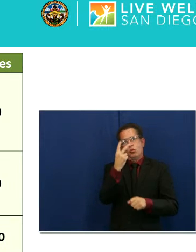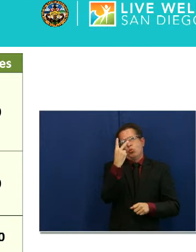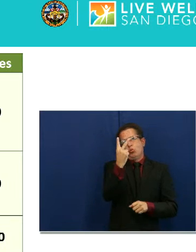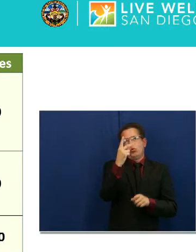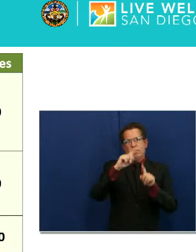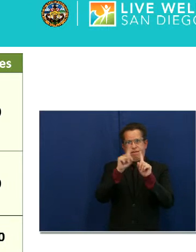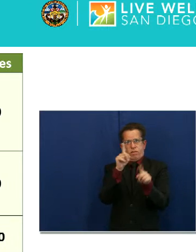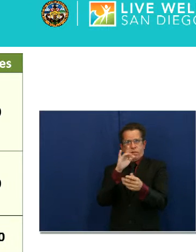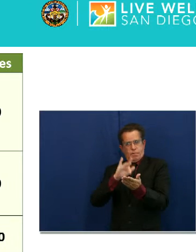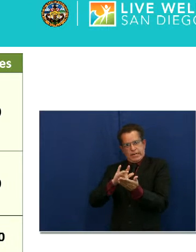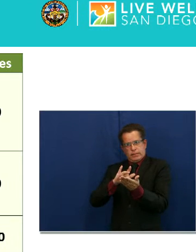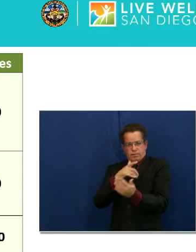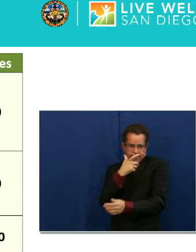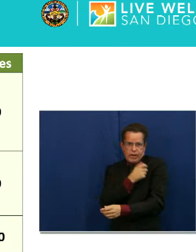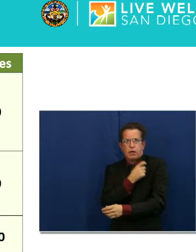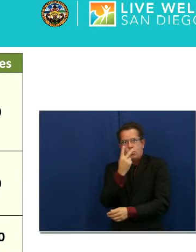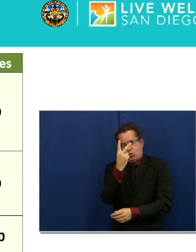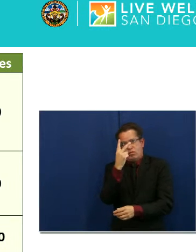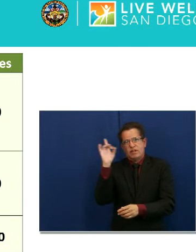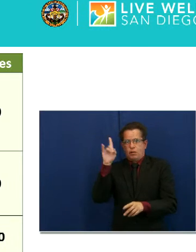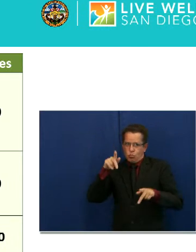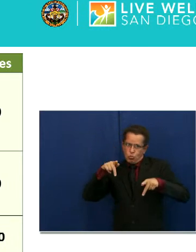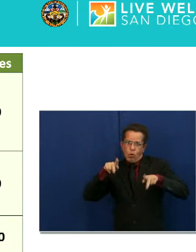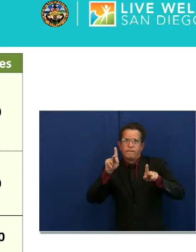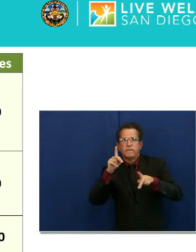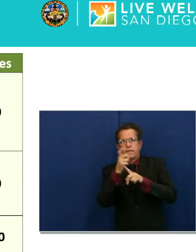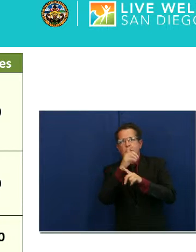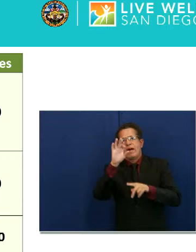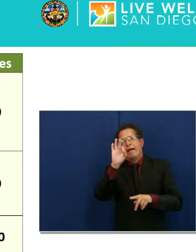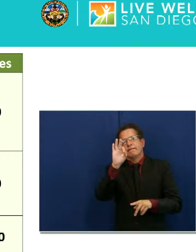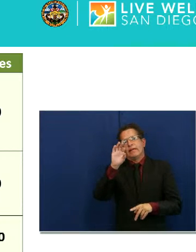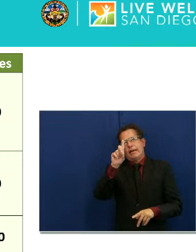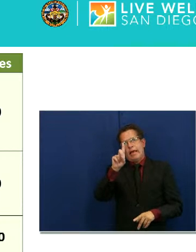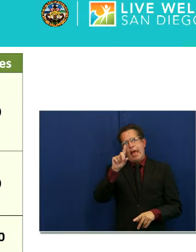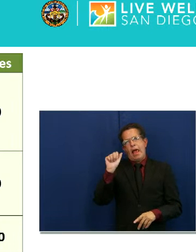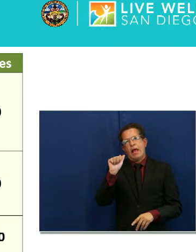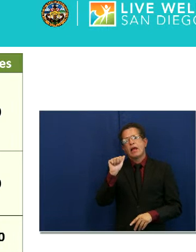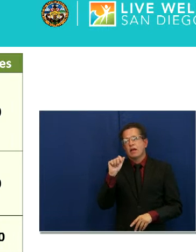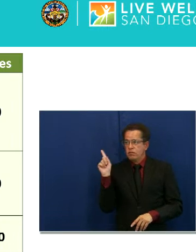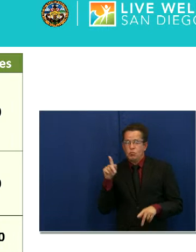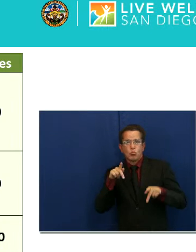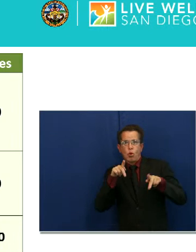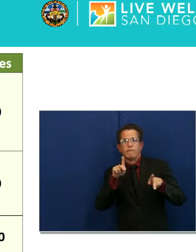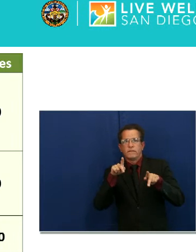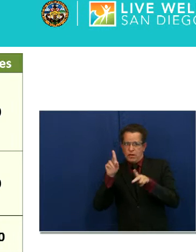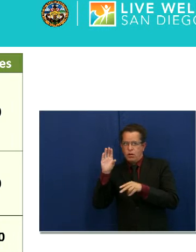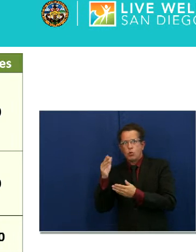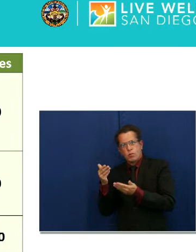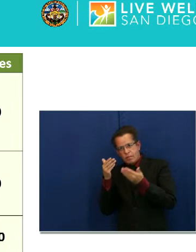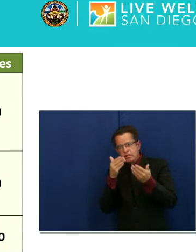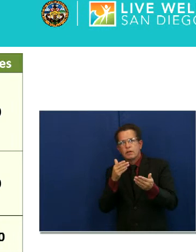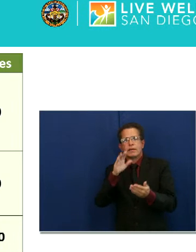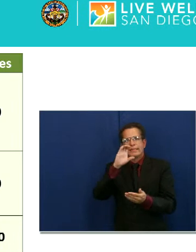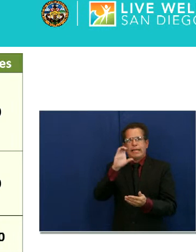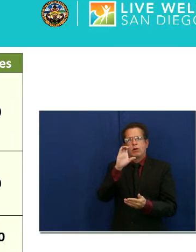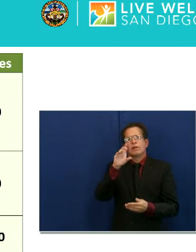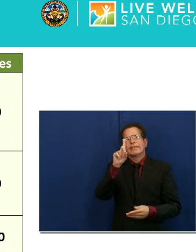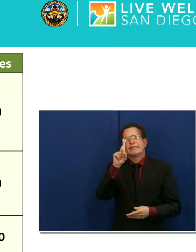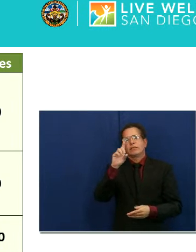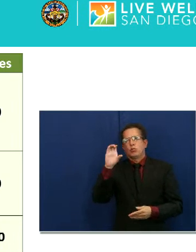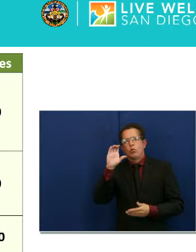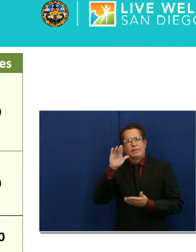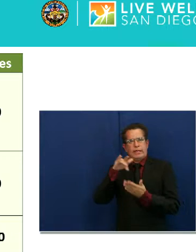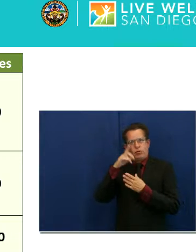have currently been approved by the FDA and with recommendations approved by the Centers for Disease